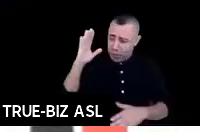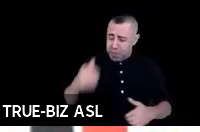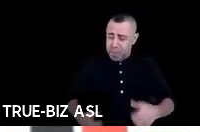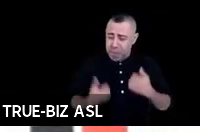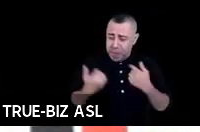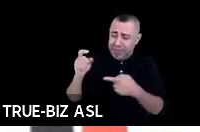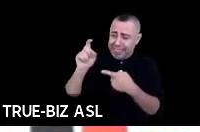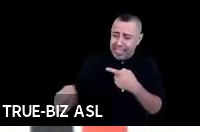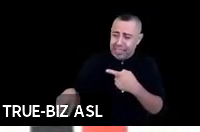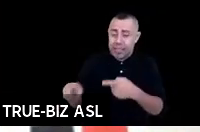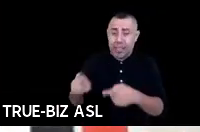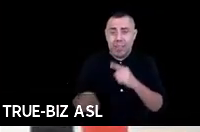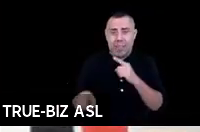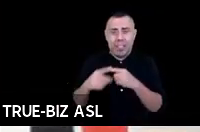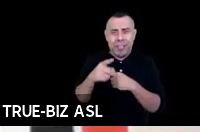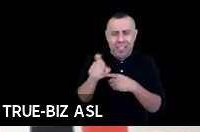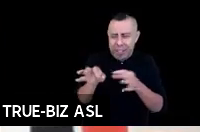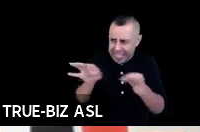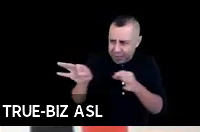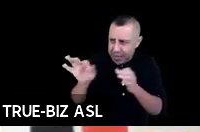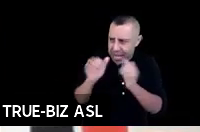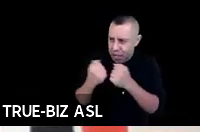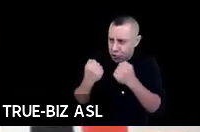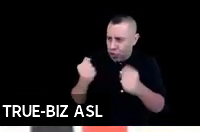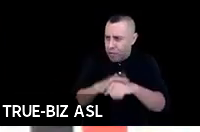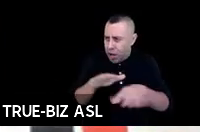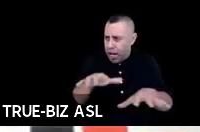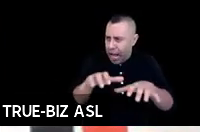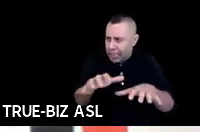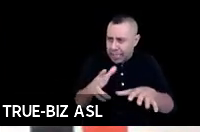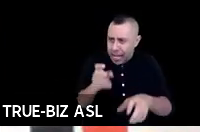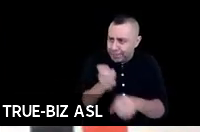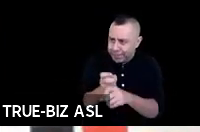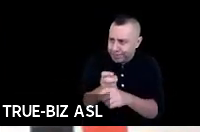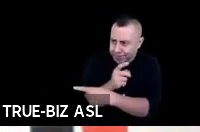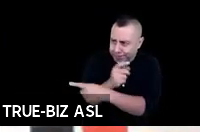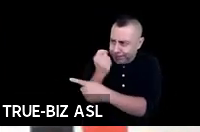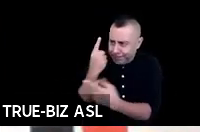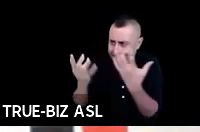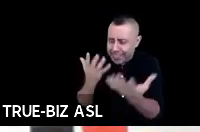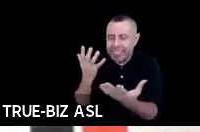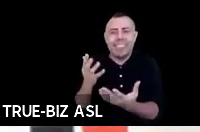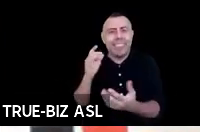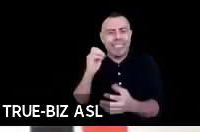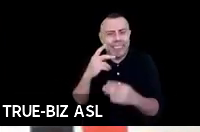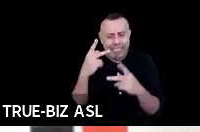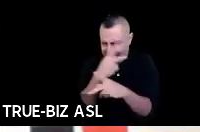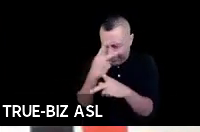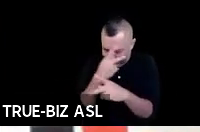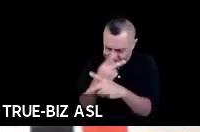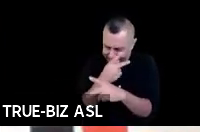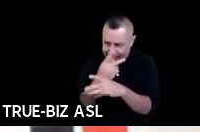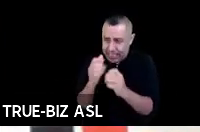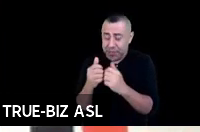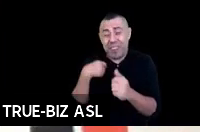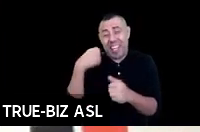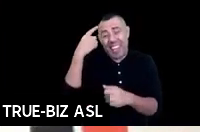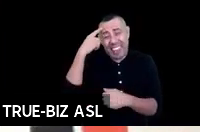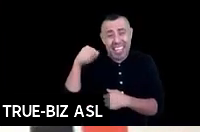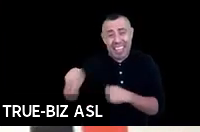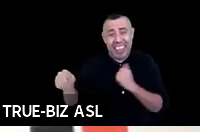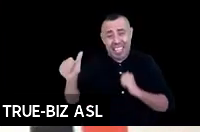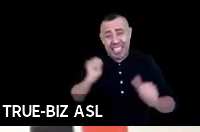You gotta find ways to do it. And I agree. That's, I think what this art does, it helps people hopefully get